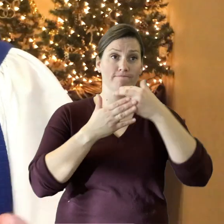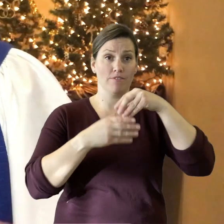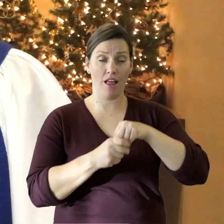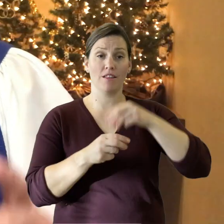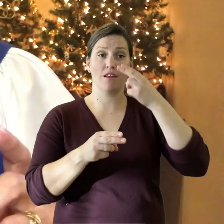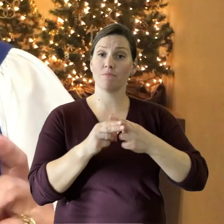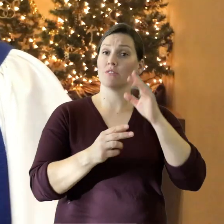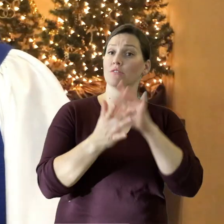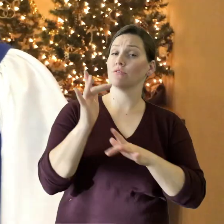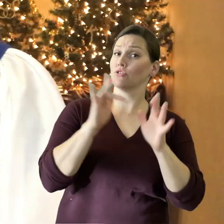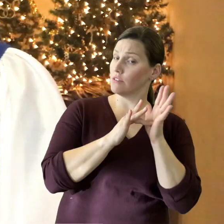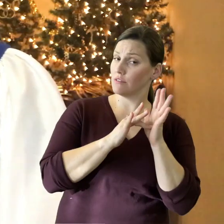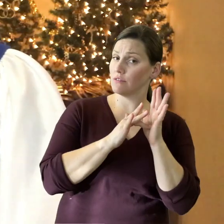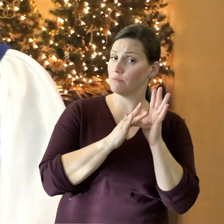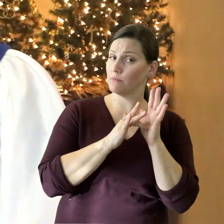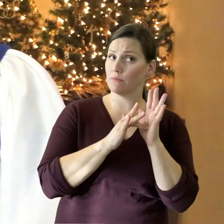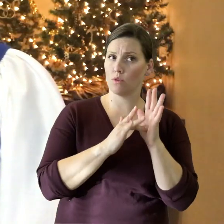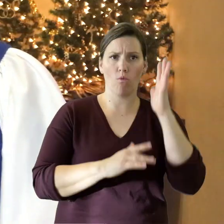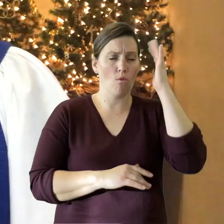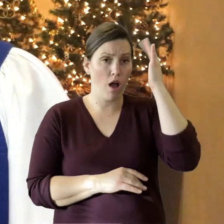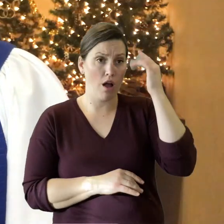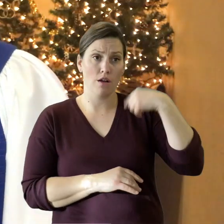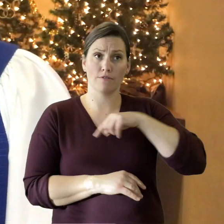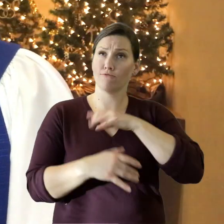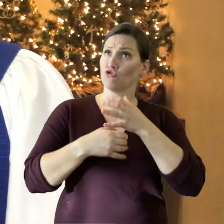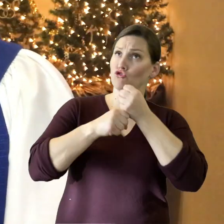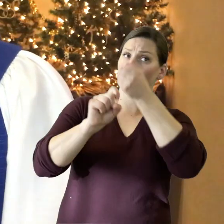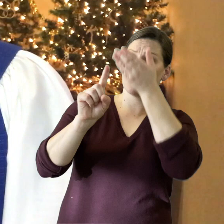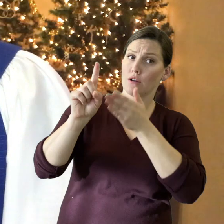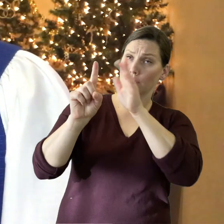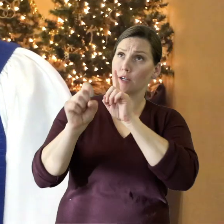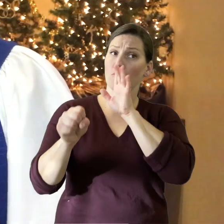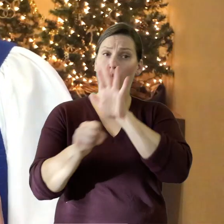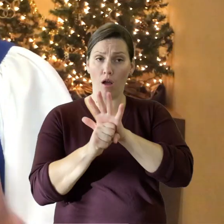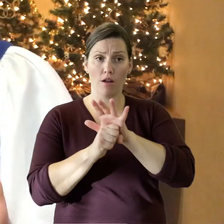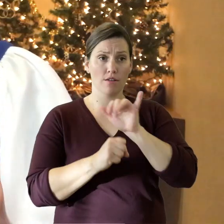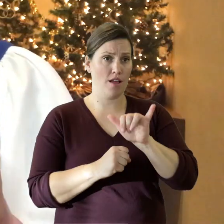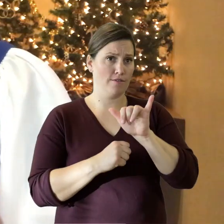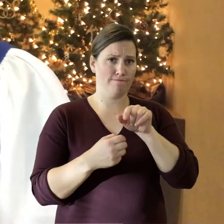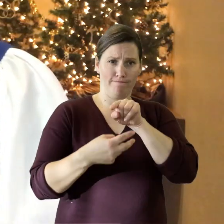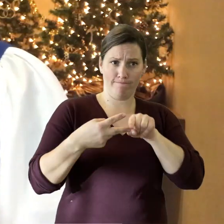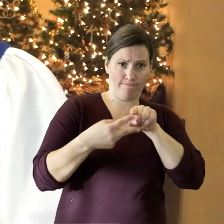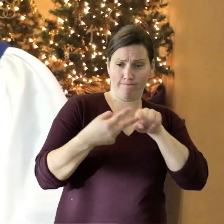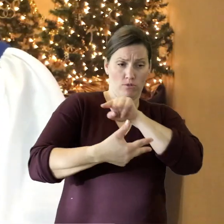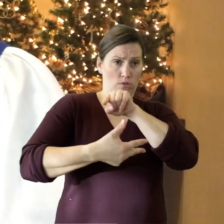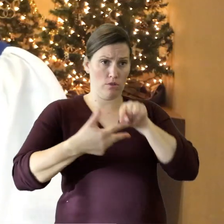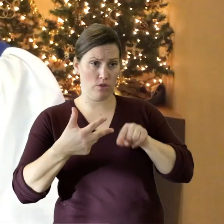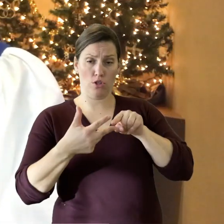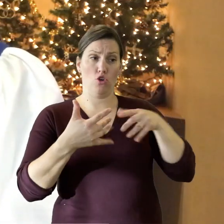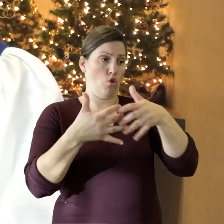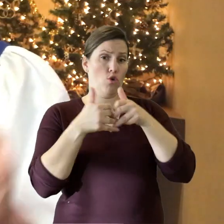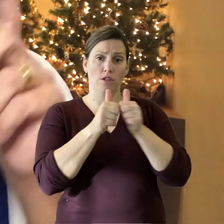the name of Jesus because we trust his promise that where two or three are